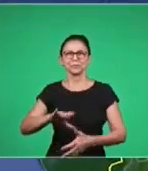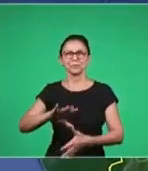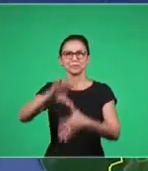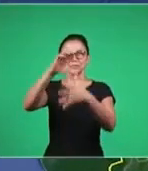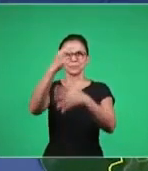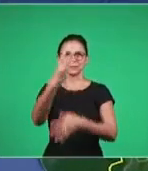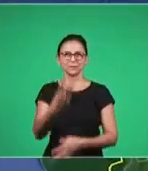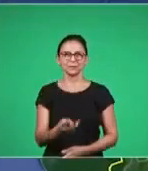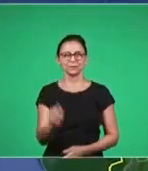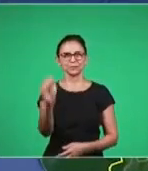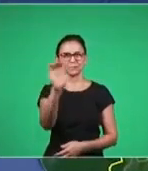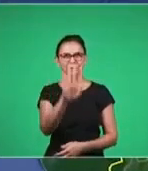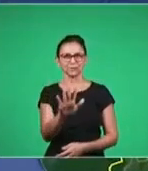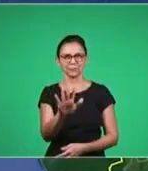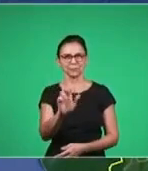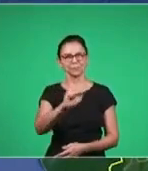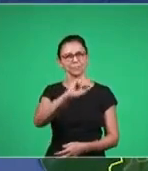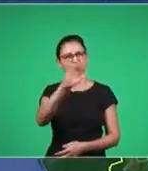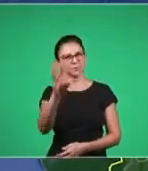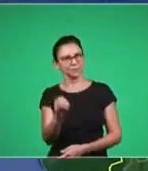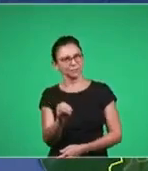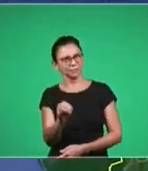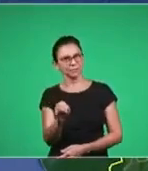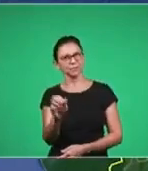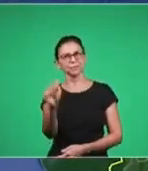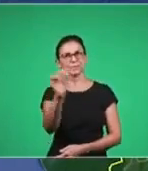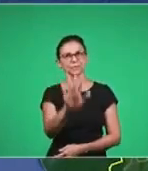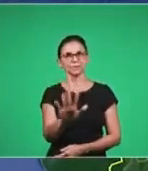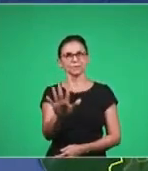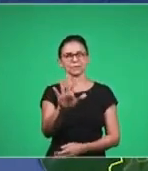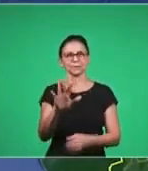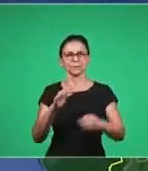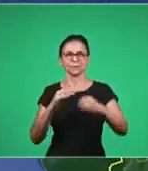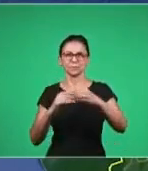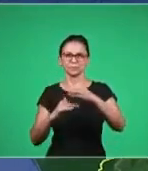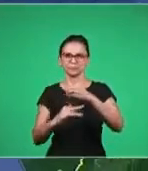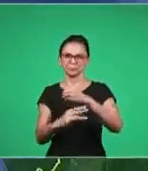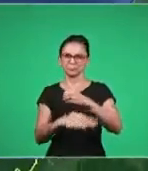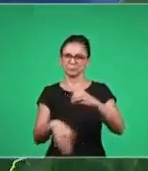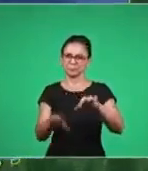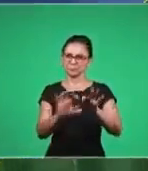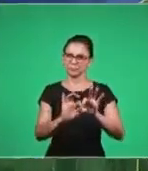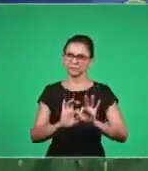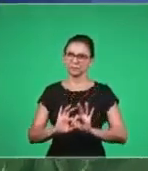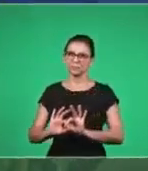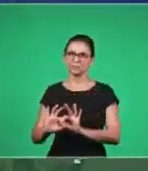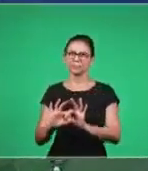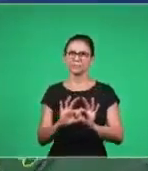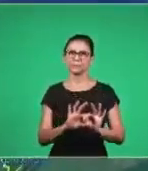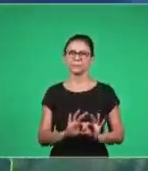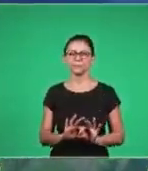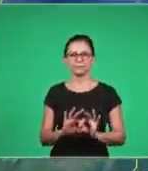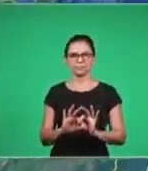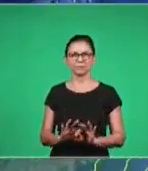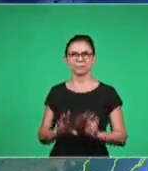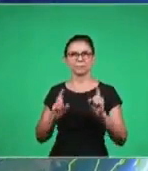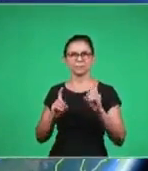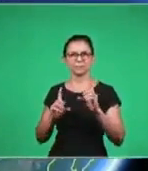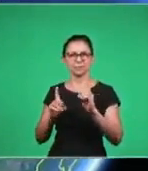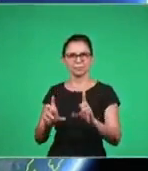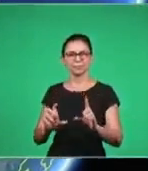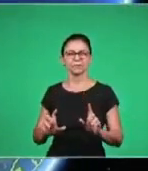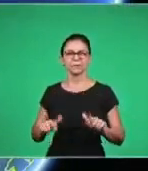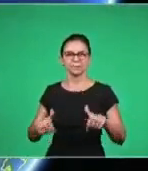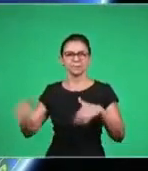from the three Americas, Europe, Africa, Asia, and Oceania are connected by the